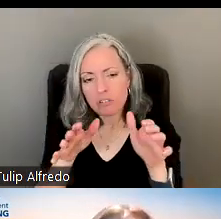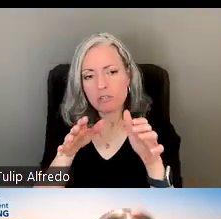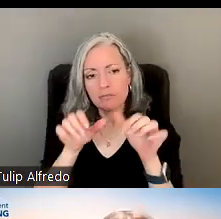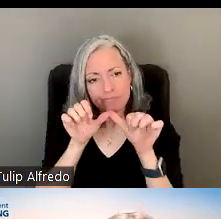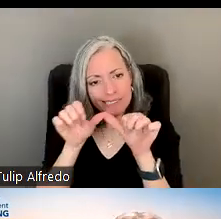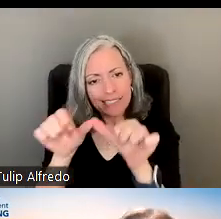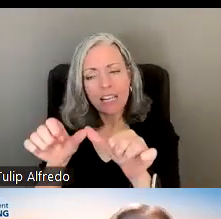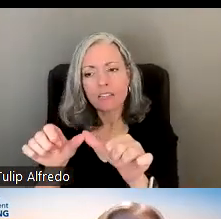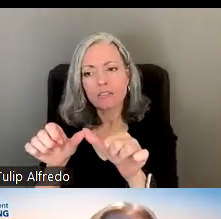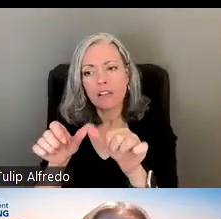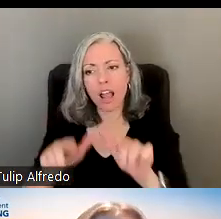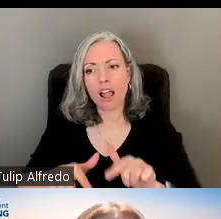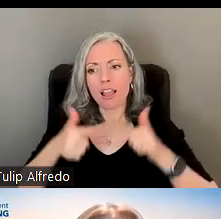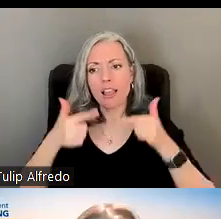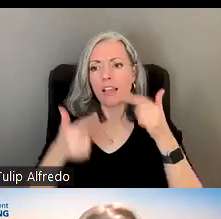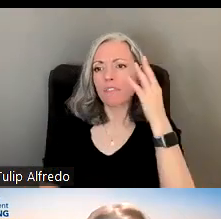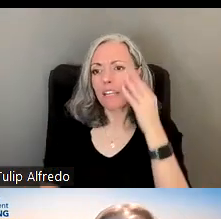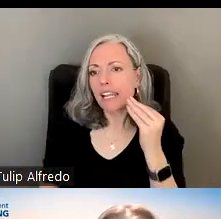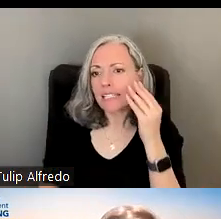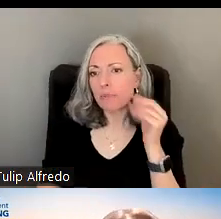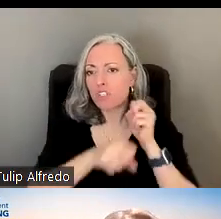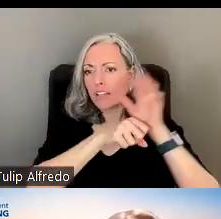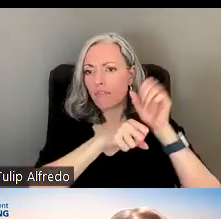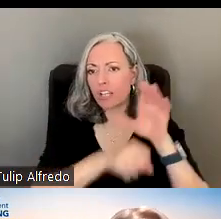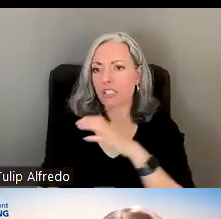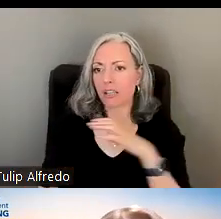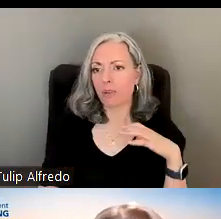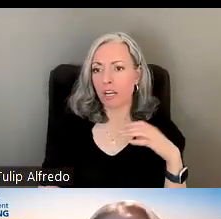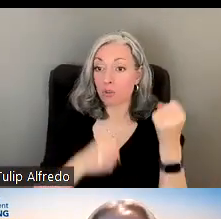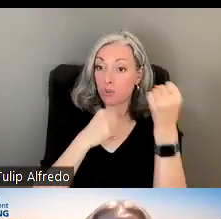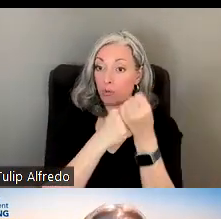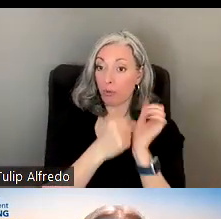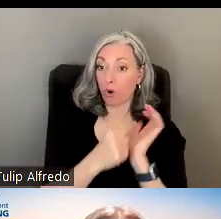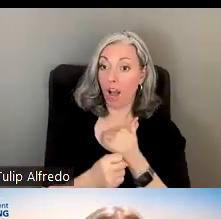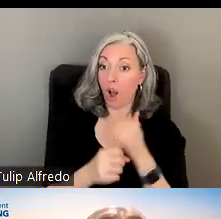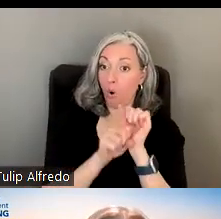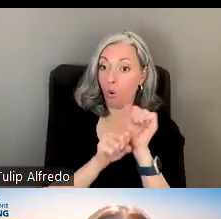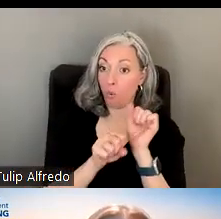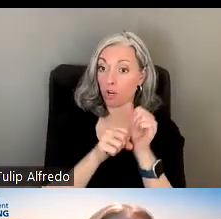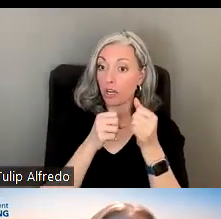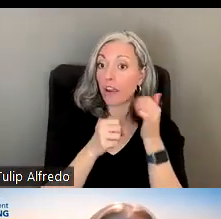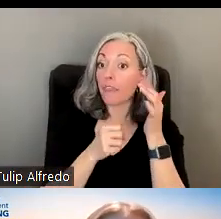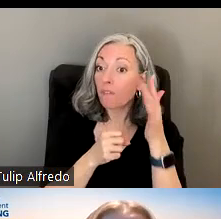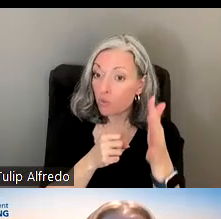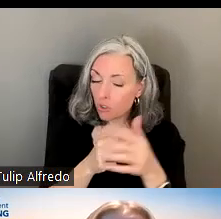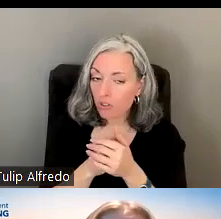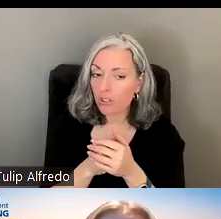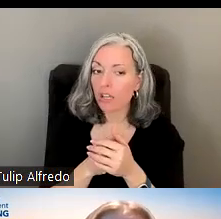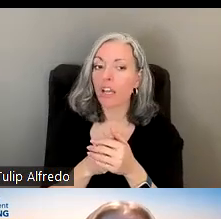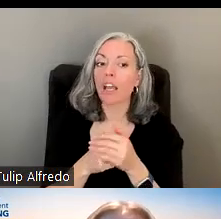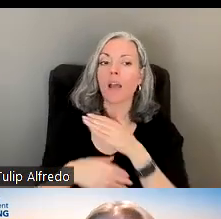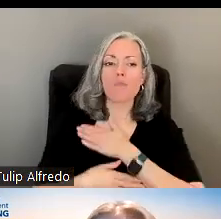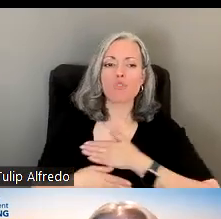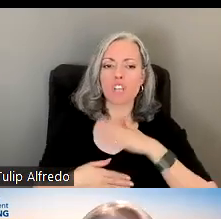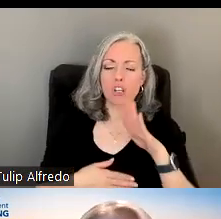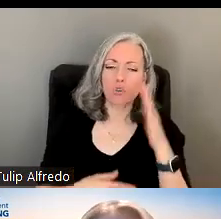a lived experience advisory committee to support this work moving forward. I appreciated all the inputs and thoughts